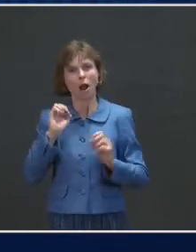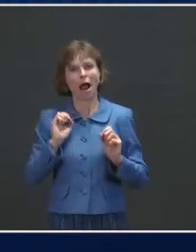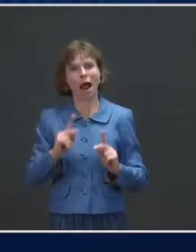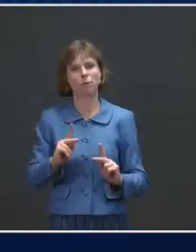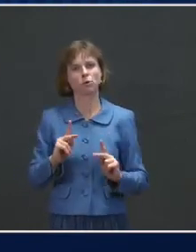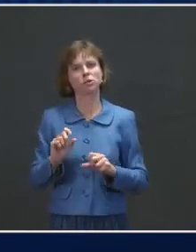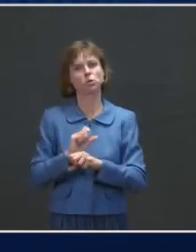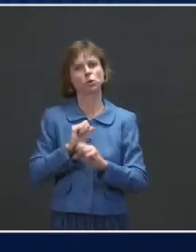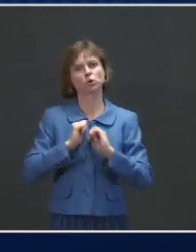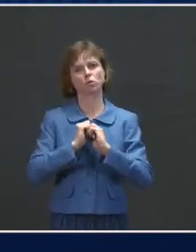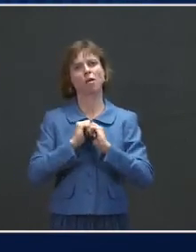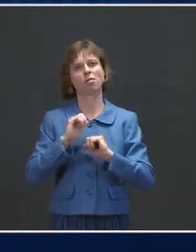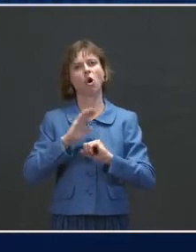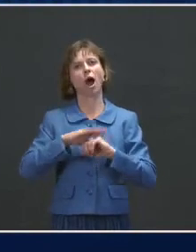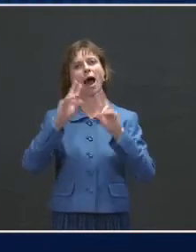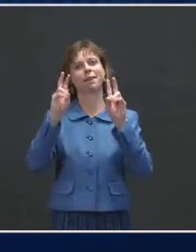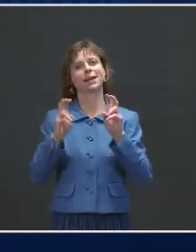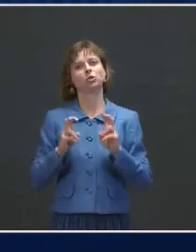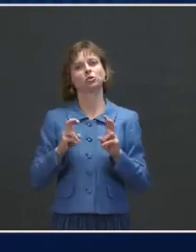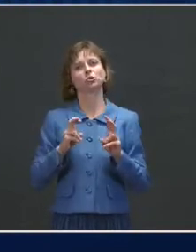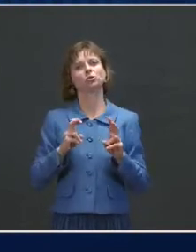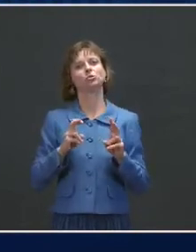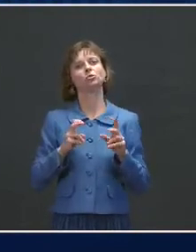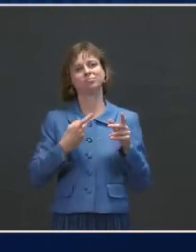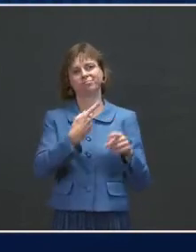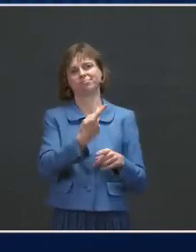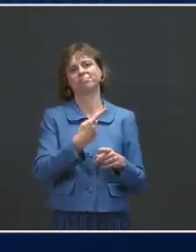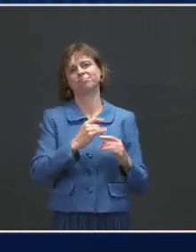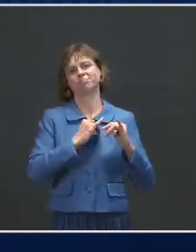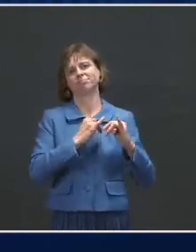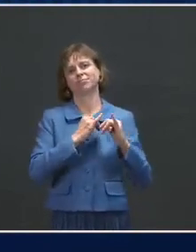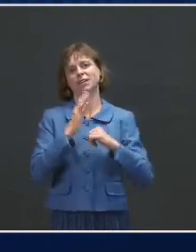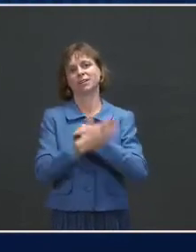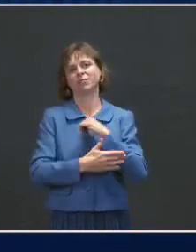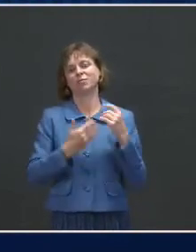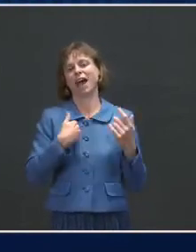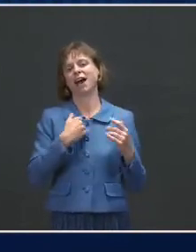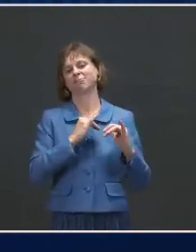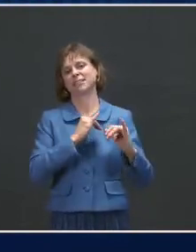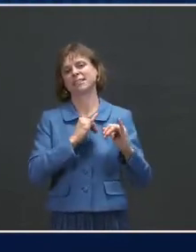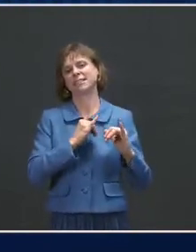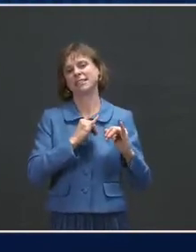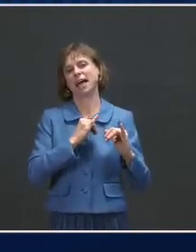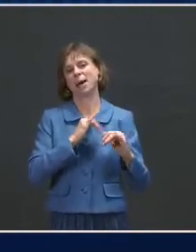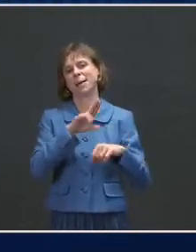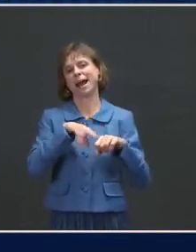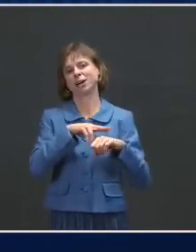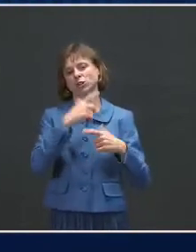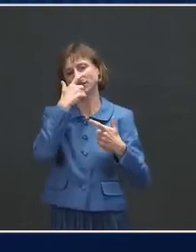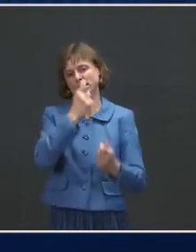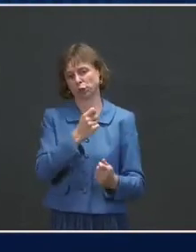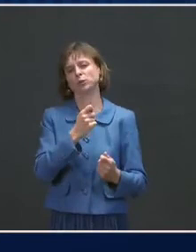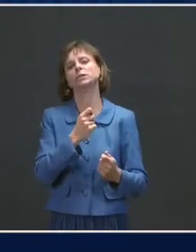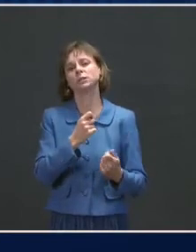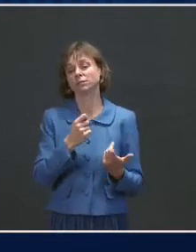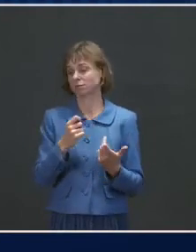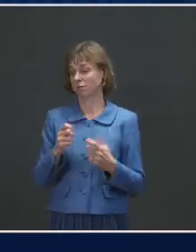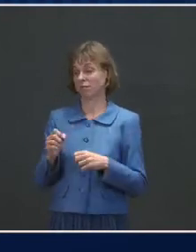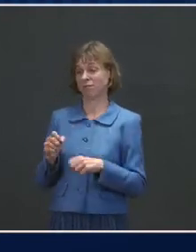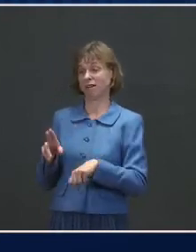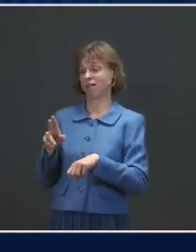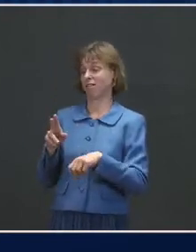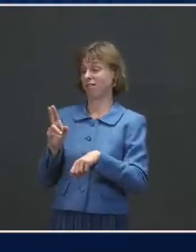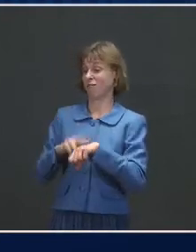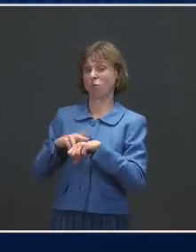is joint national interest. And obviously, there's a significant economic relationship. And we